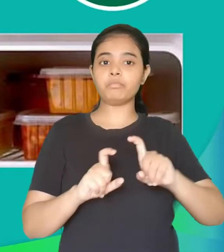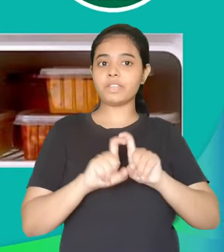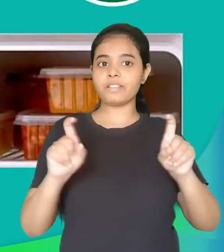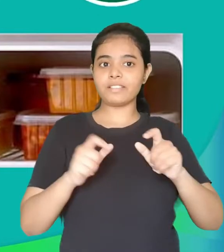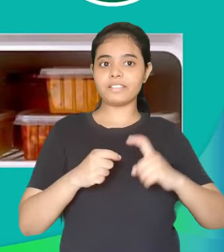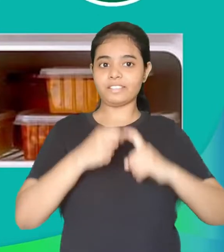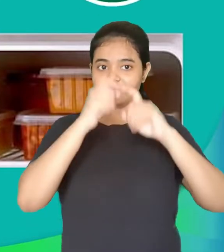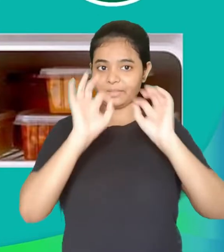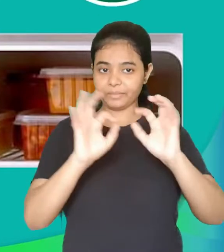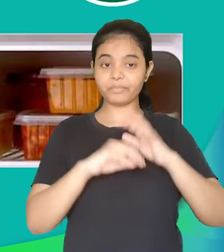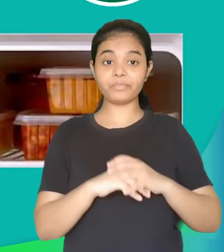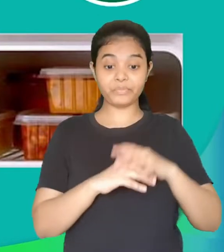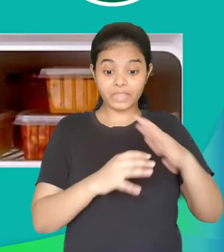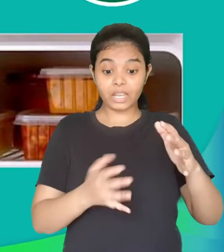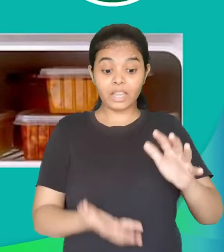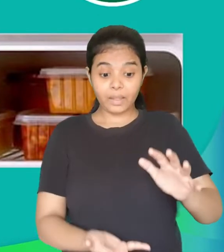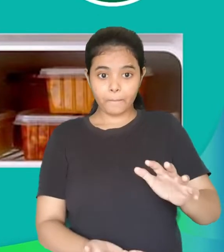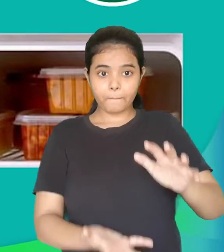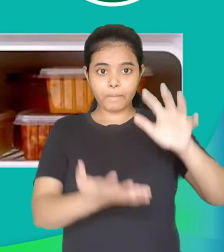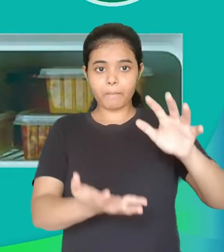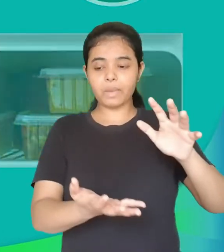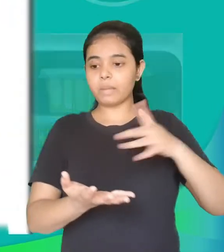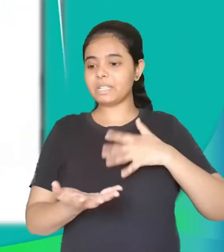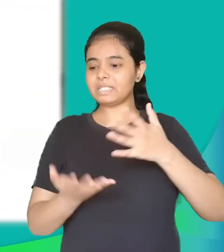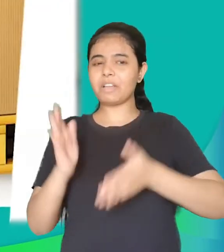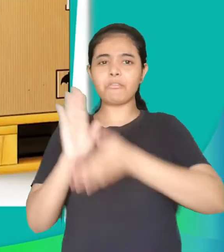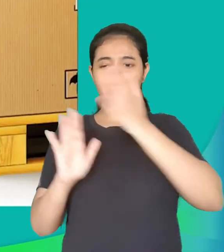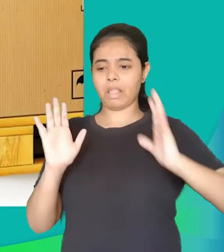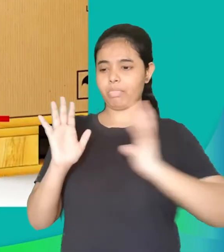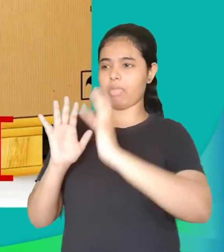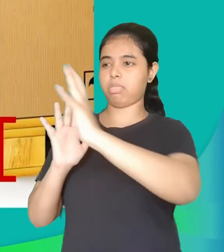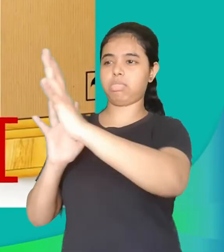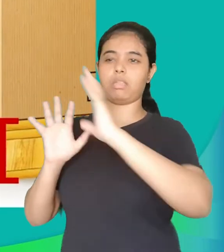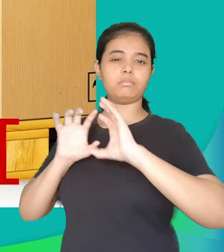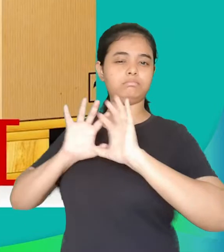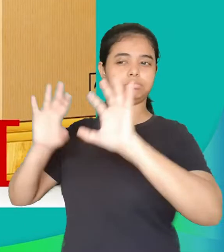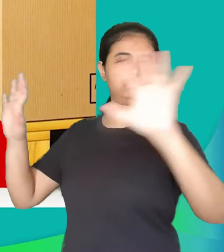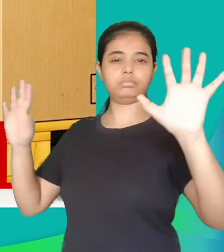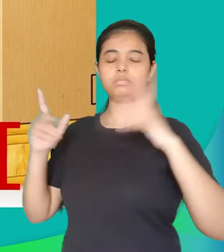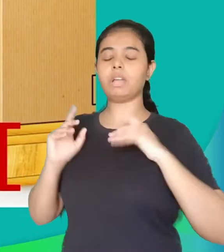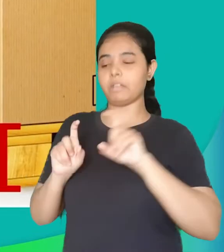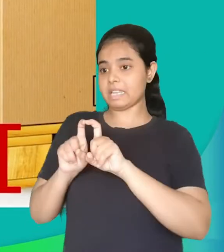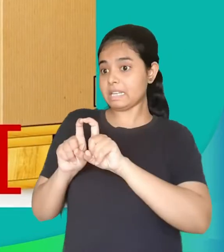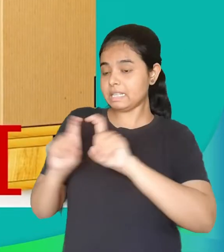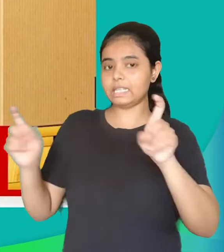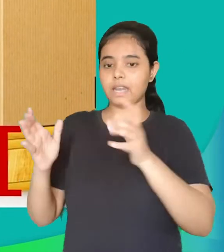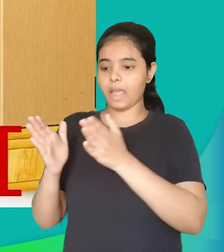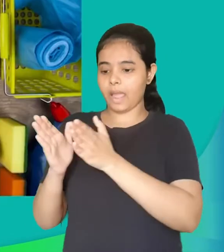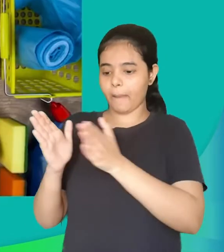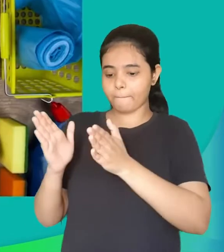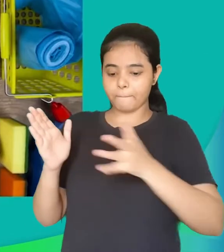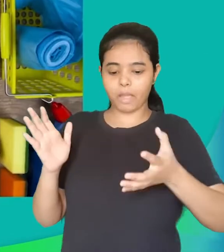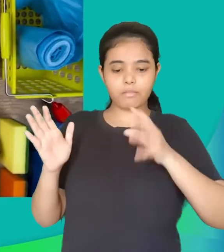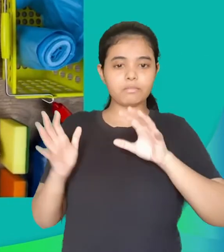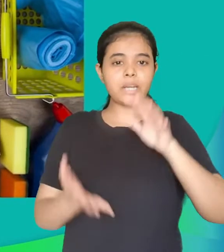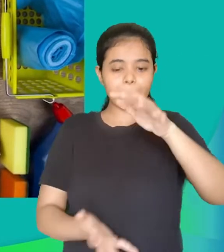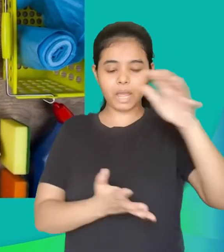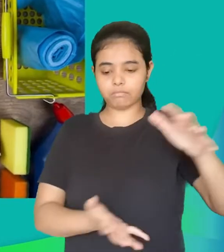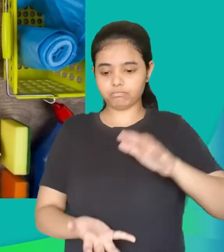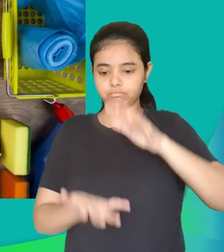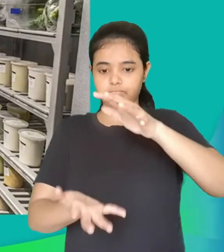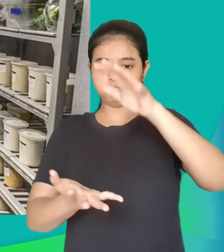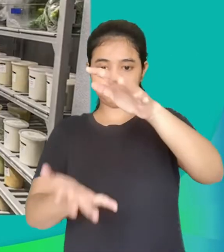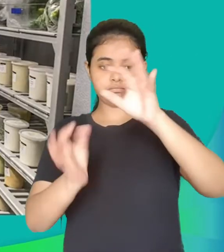and made of food-grade material. Food should be stored off the floor and away from walls and non-food